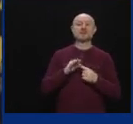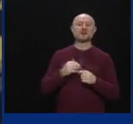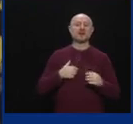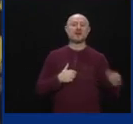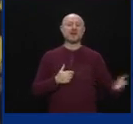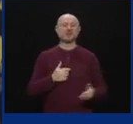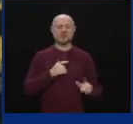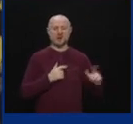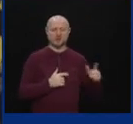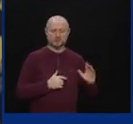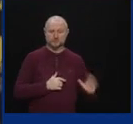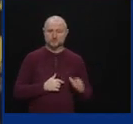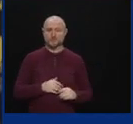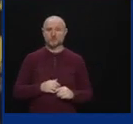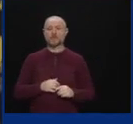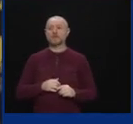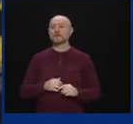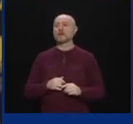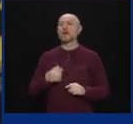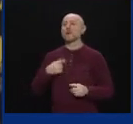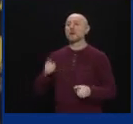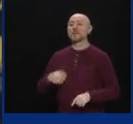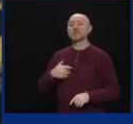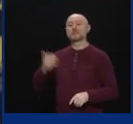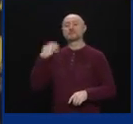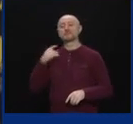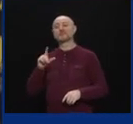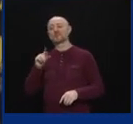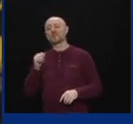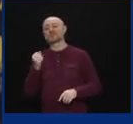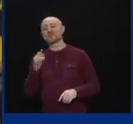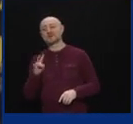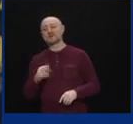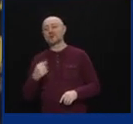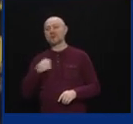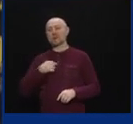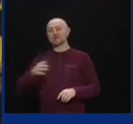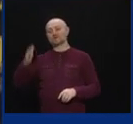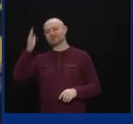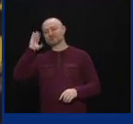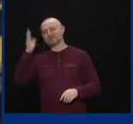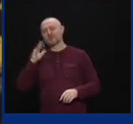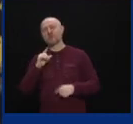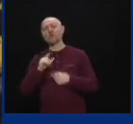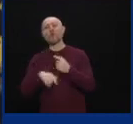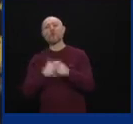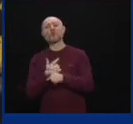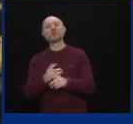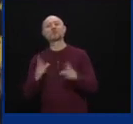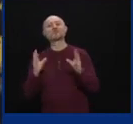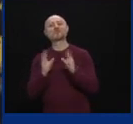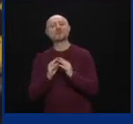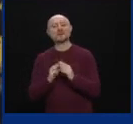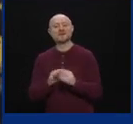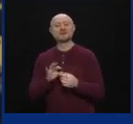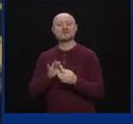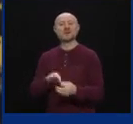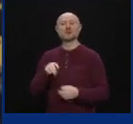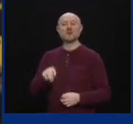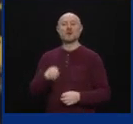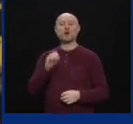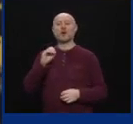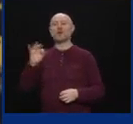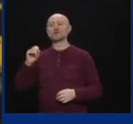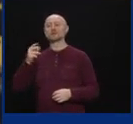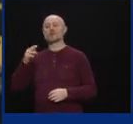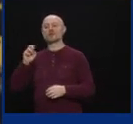But in 2017, I was addressing a global conference on offshore wind. People from all around the world came to